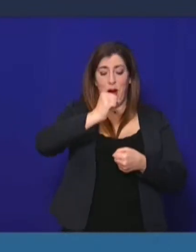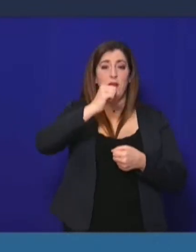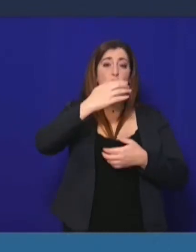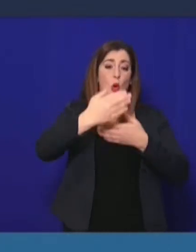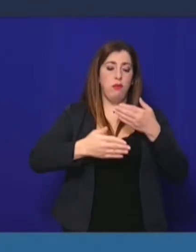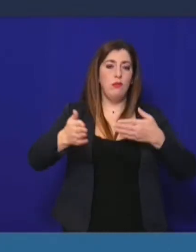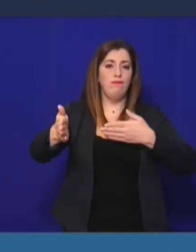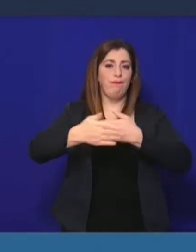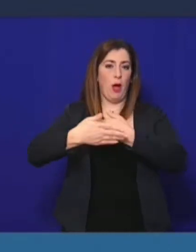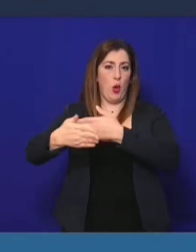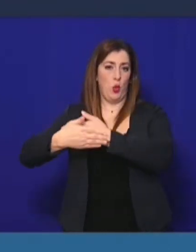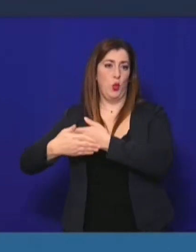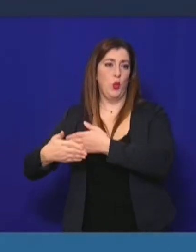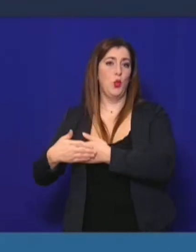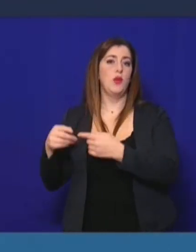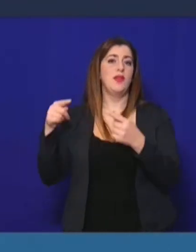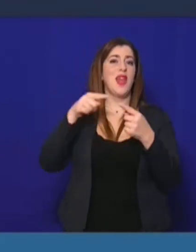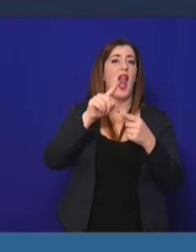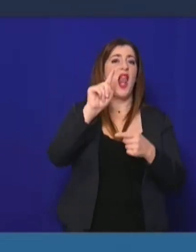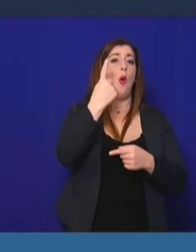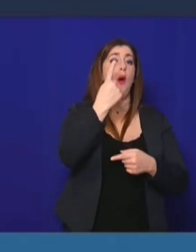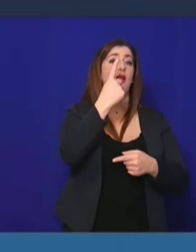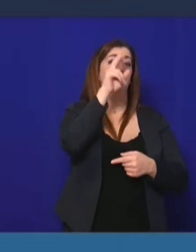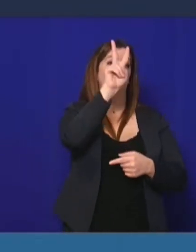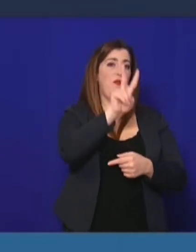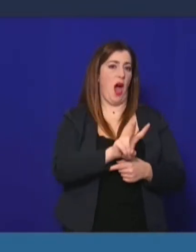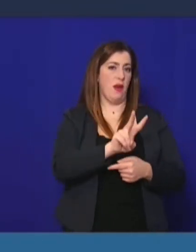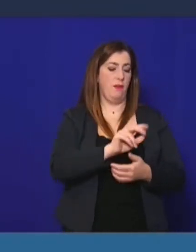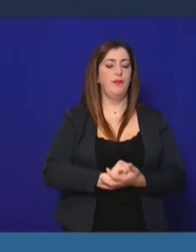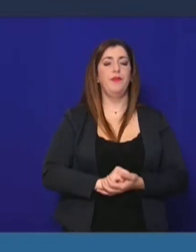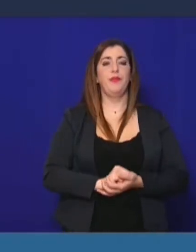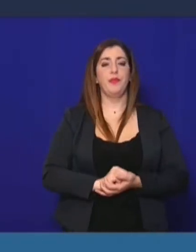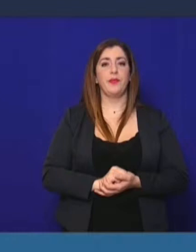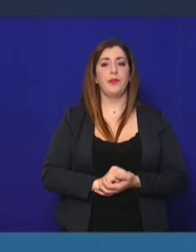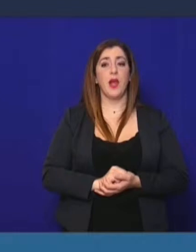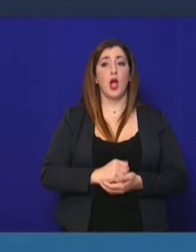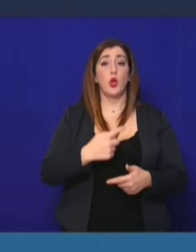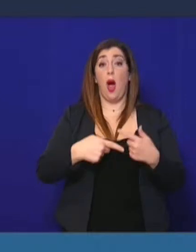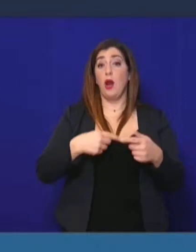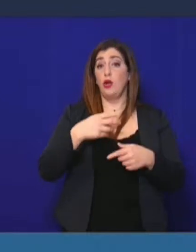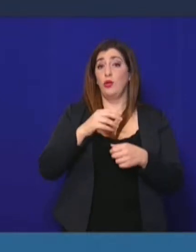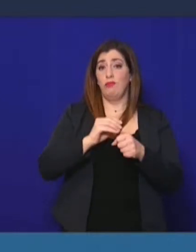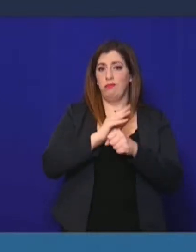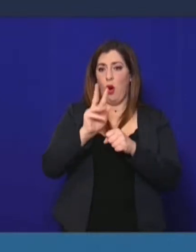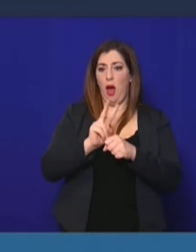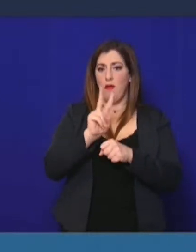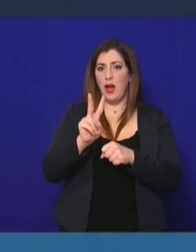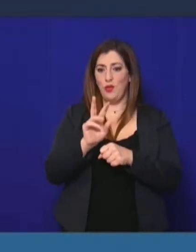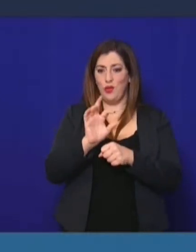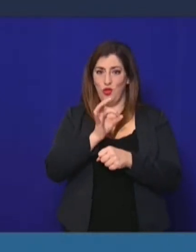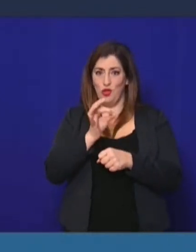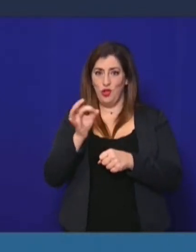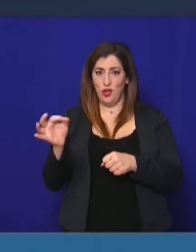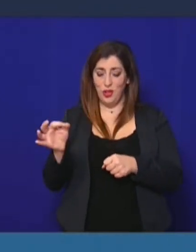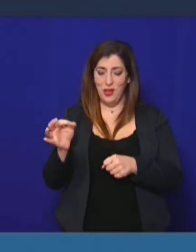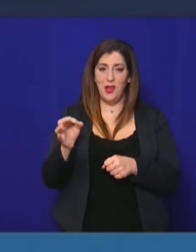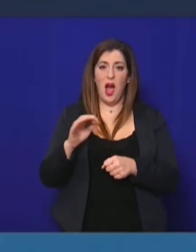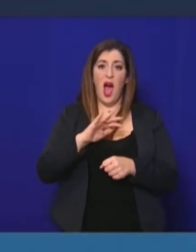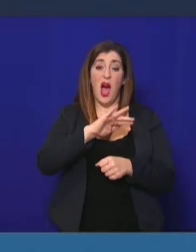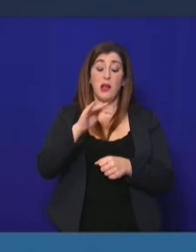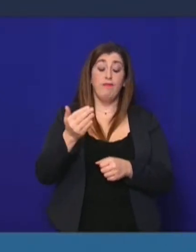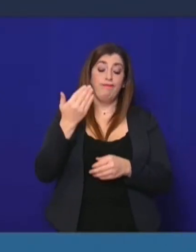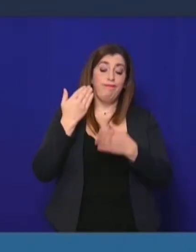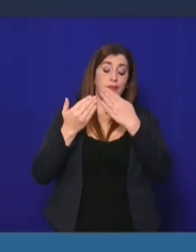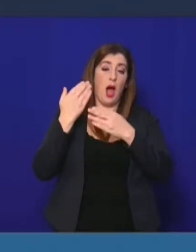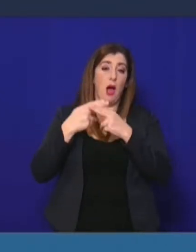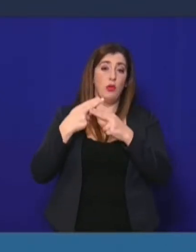jibqgħu magħluqin. Fuq il-varjant bħalma semmejt aħna ilna namlu ukoll dawn il-genetic sequencing,